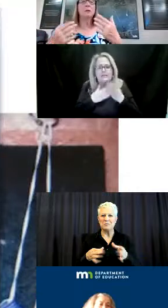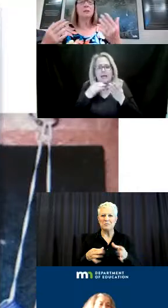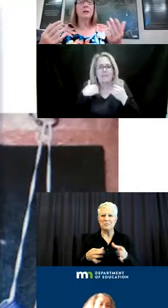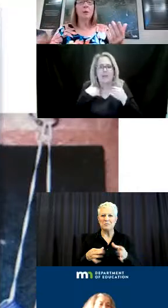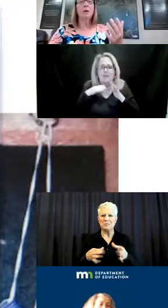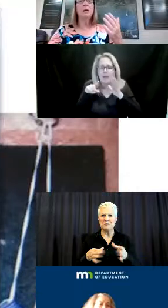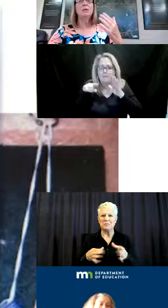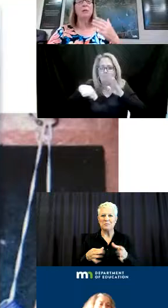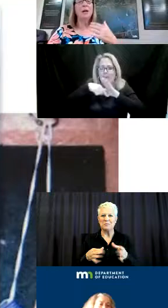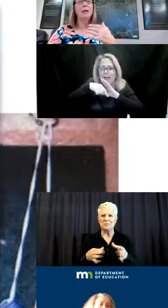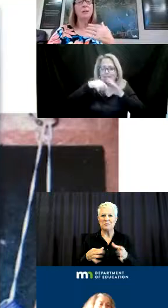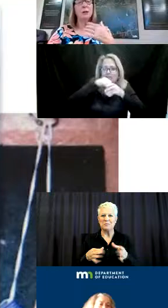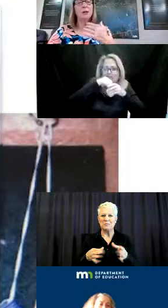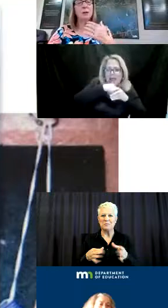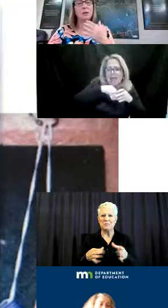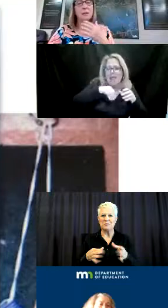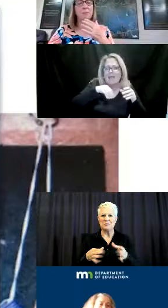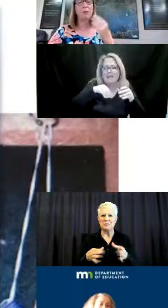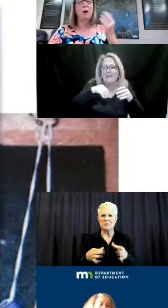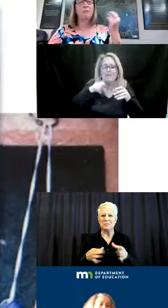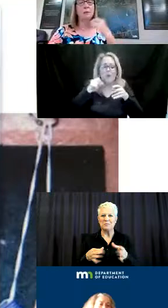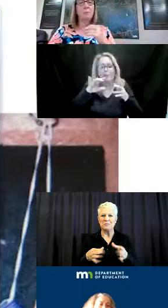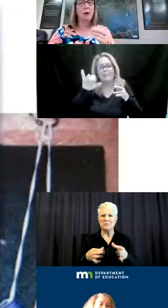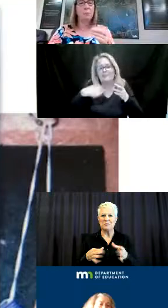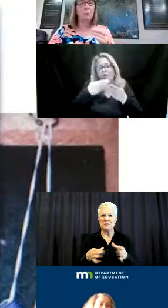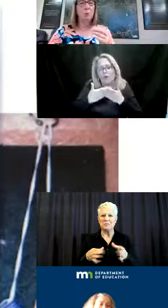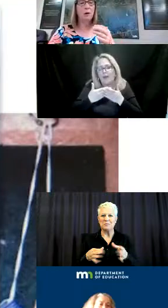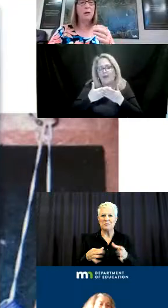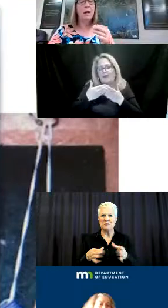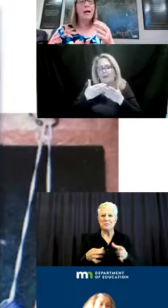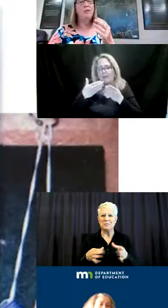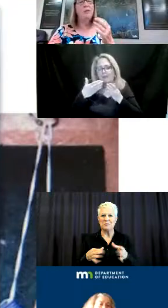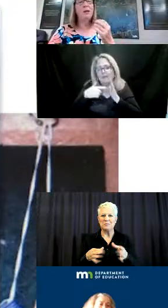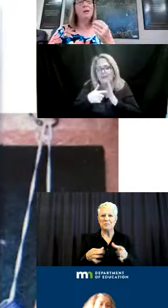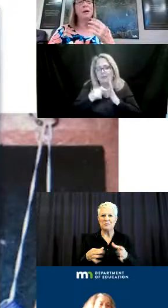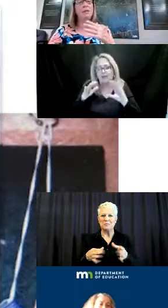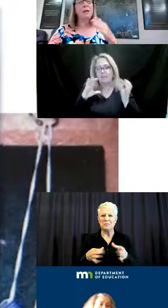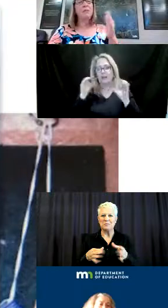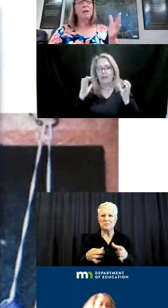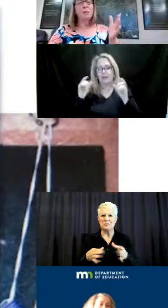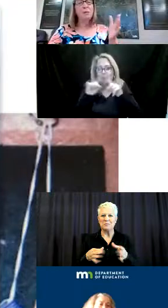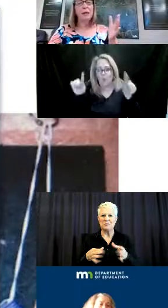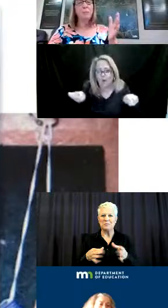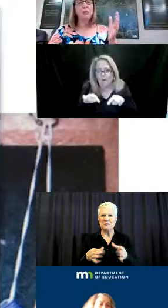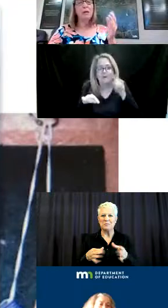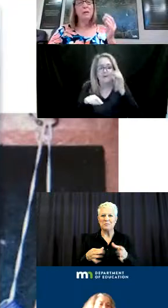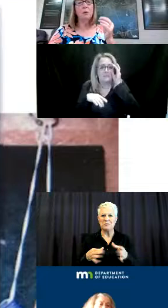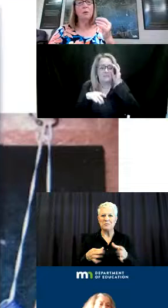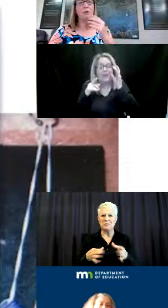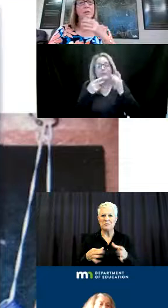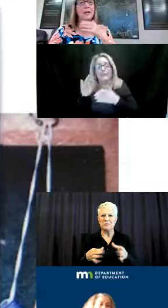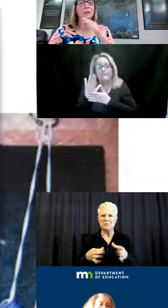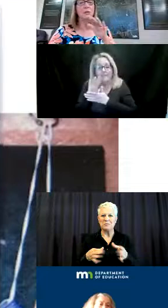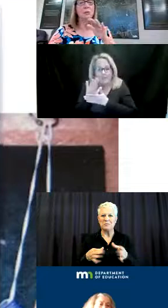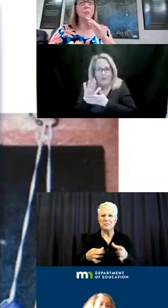in them to make a sound. So that is a good example of a comparable board. And then the videotape, which I think we